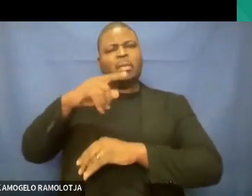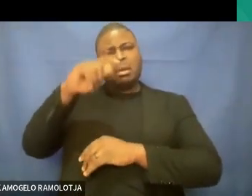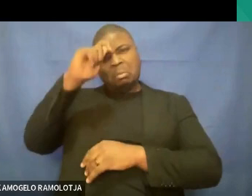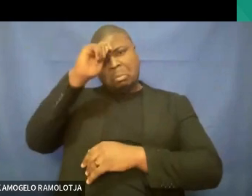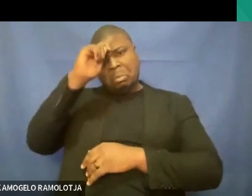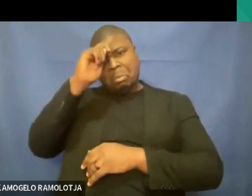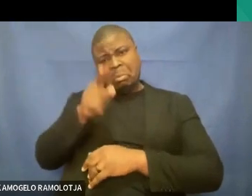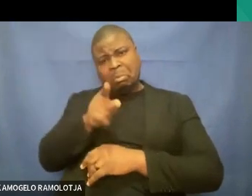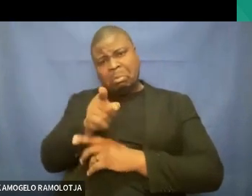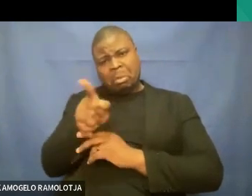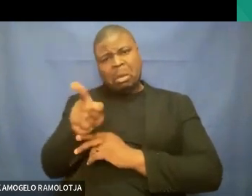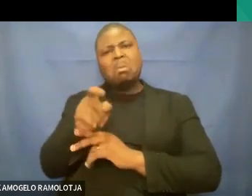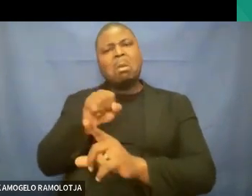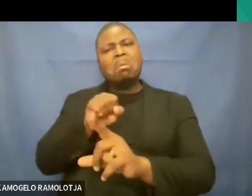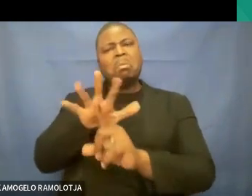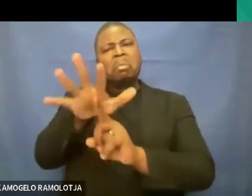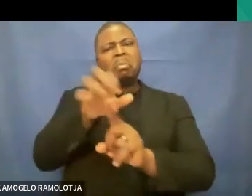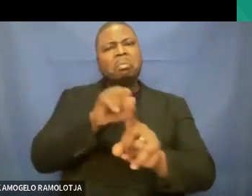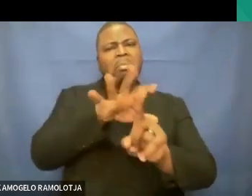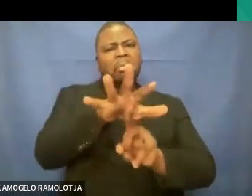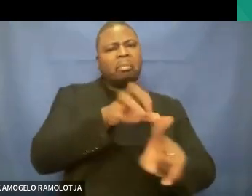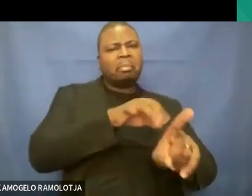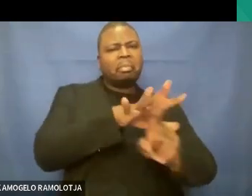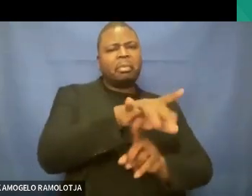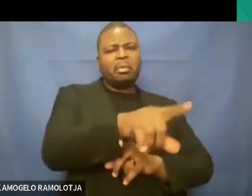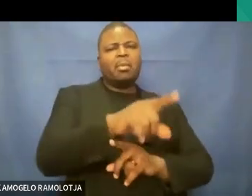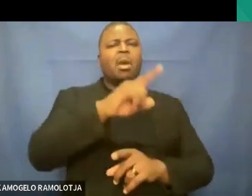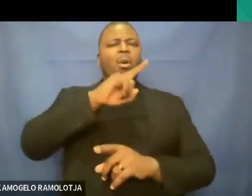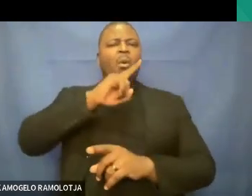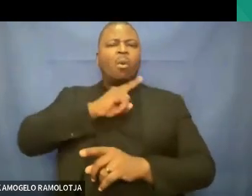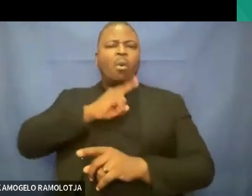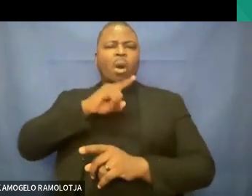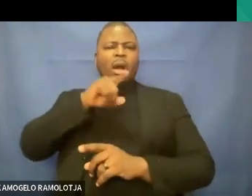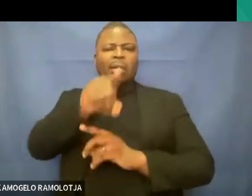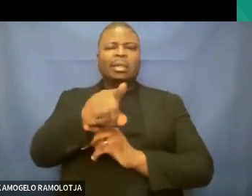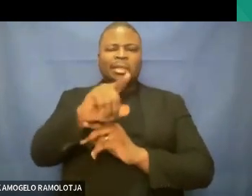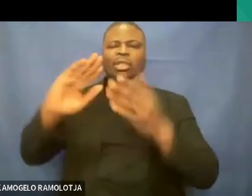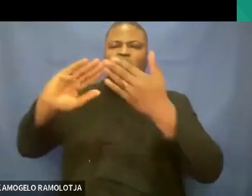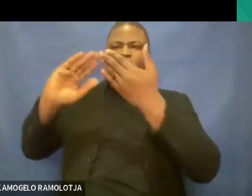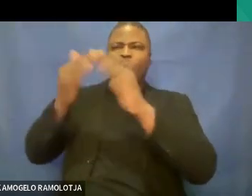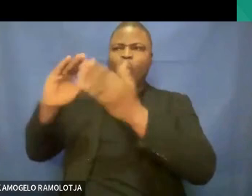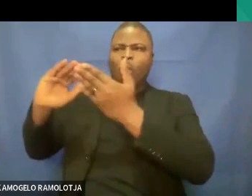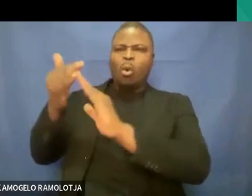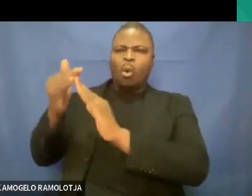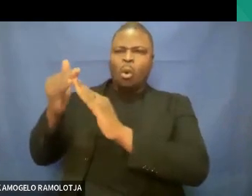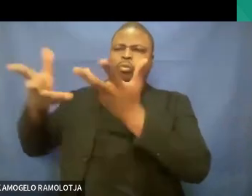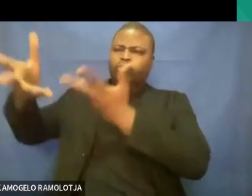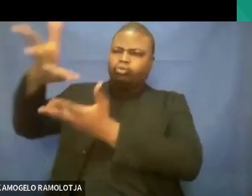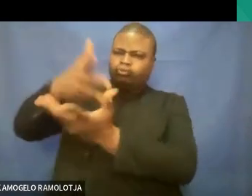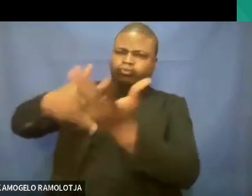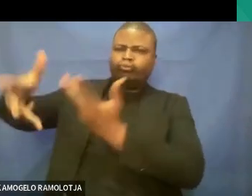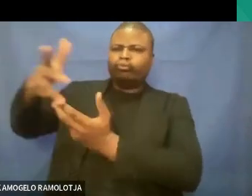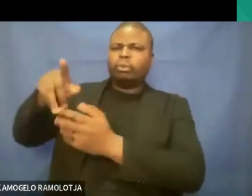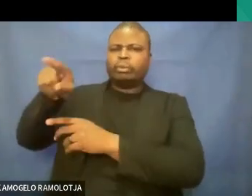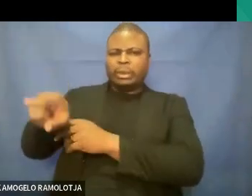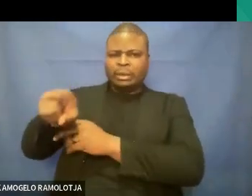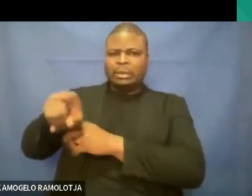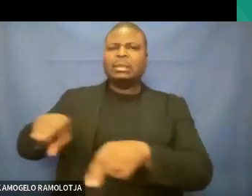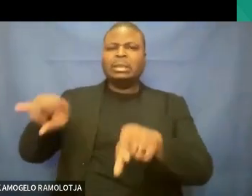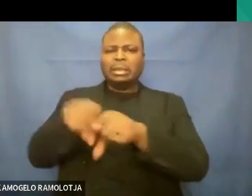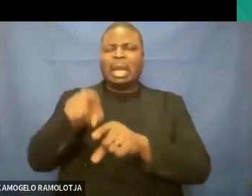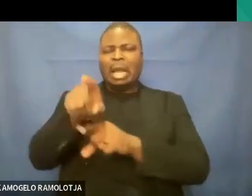that are related to the social, structural, interpersonal and individual level